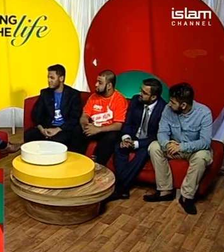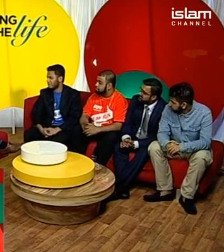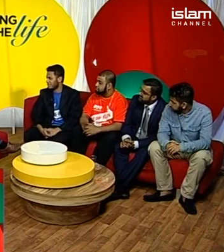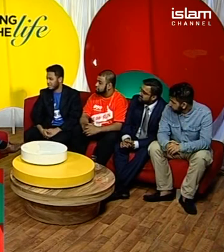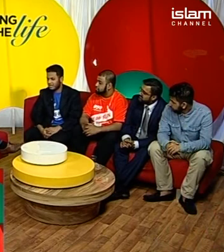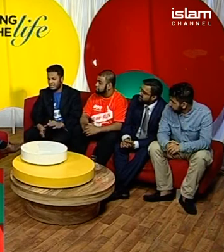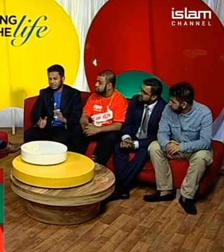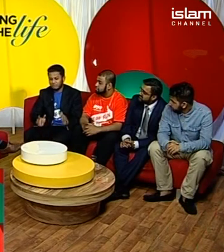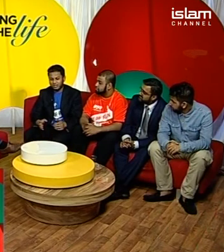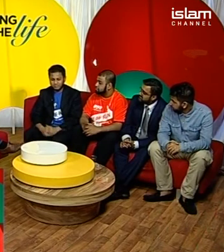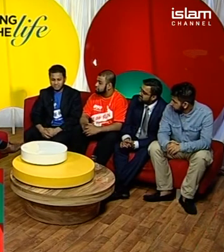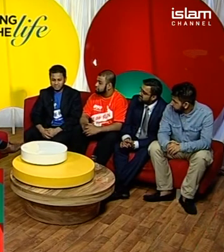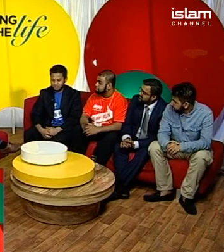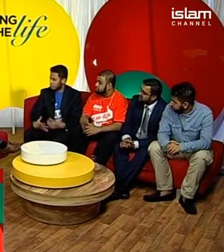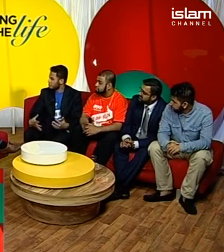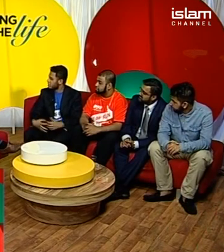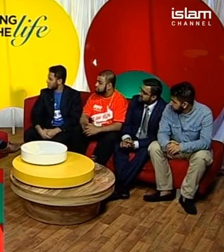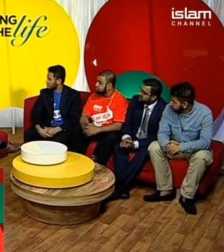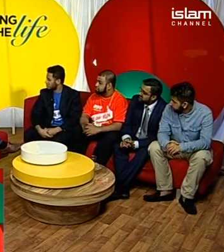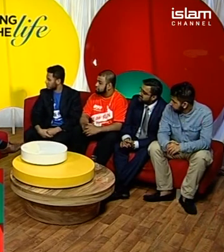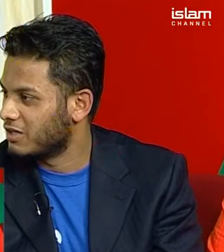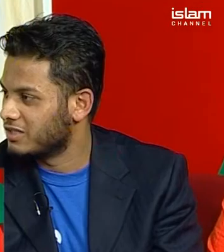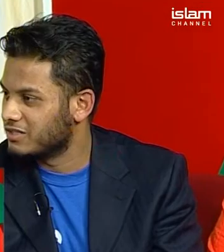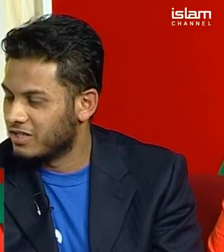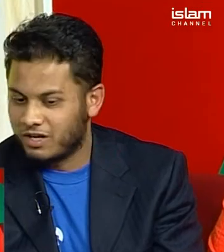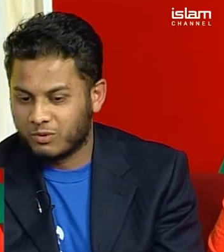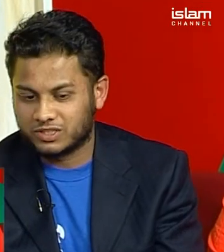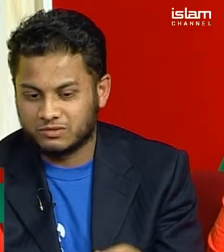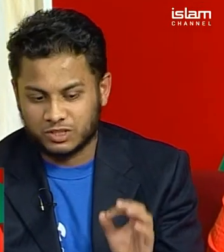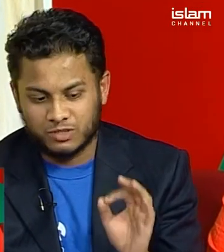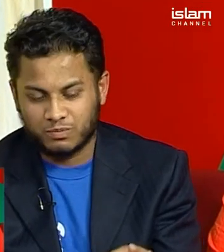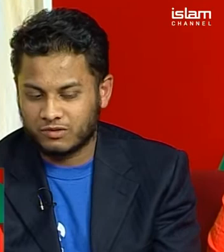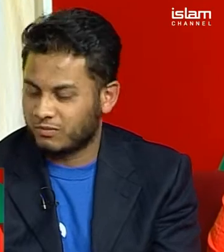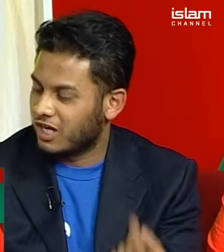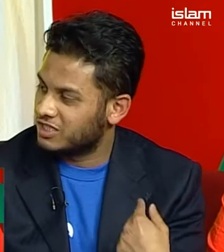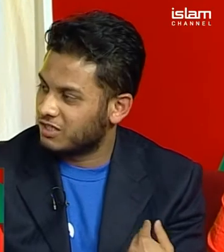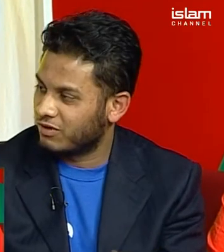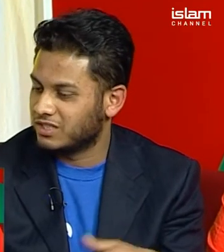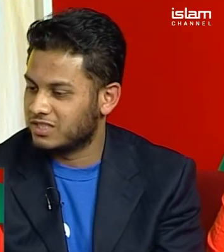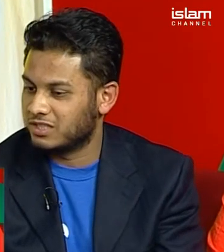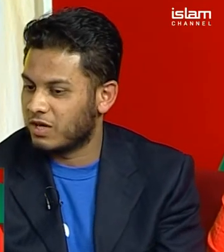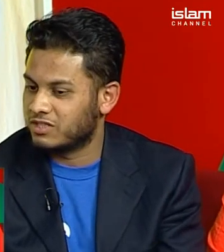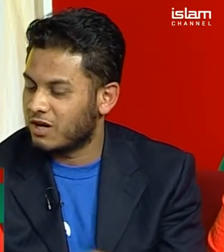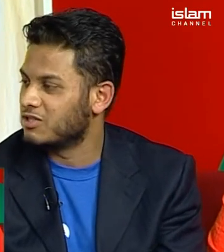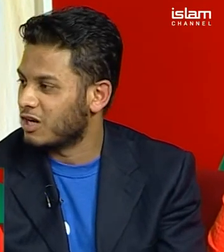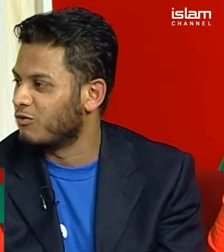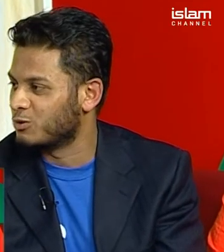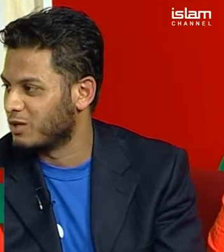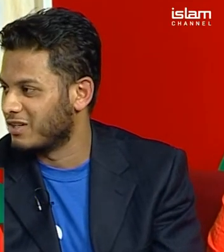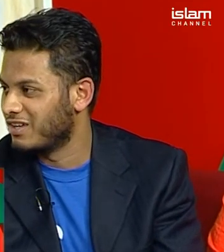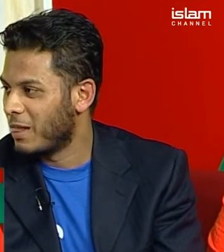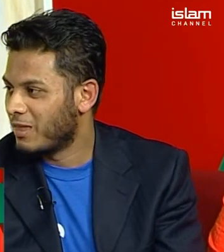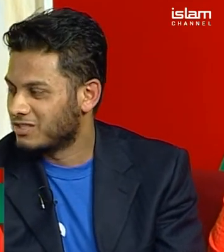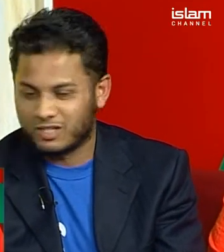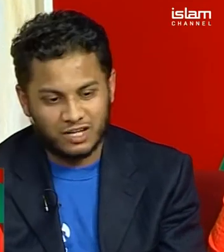starting line, finishing line. That's really good. The main concept is to show the unity amongst the Muslim charities. What's bespoke from last year's Deaf Run and this is we have a charity tug of war